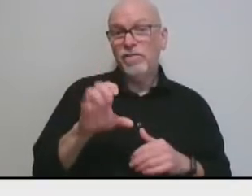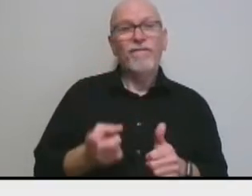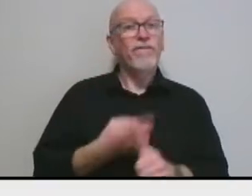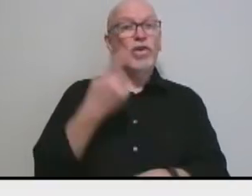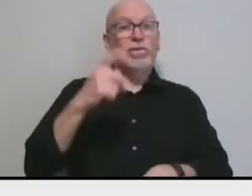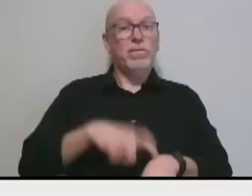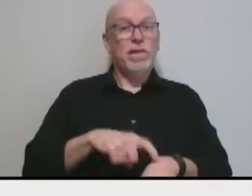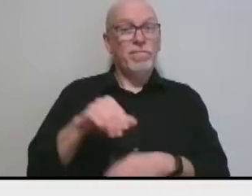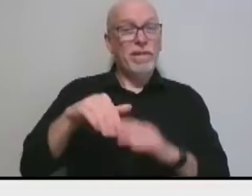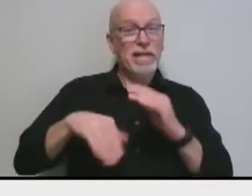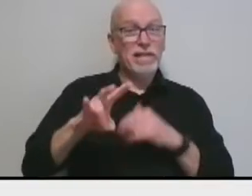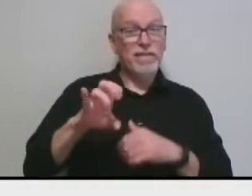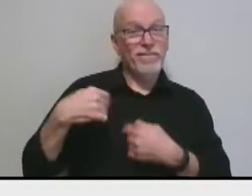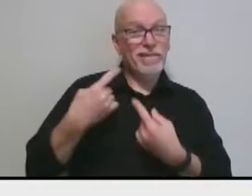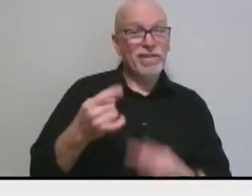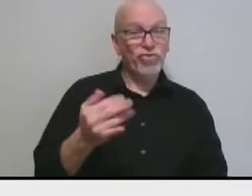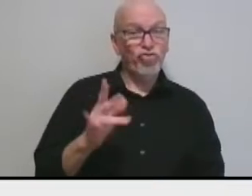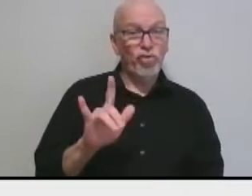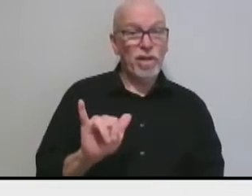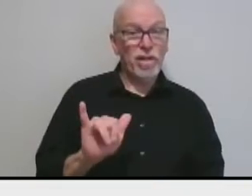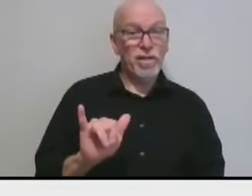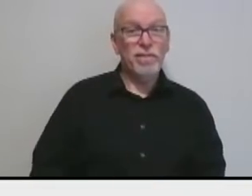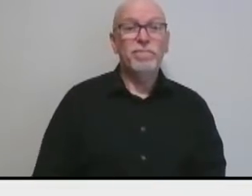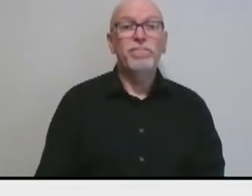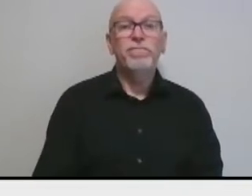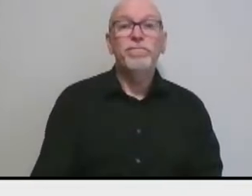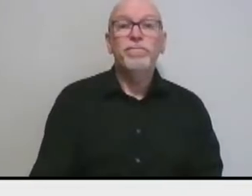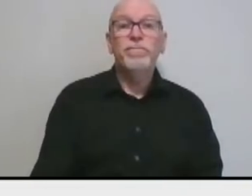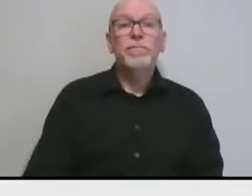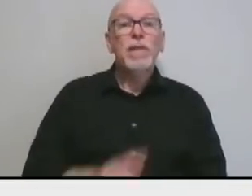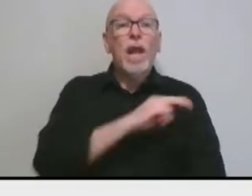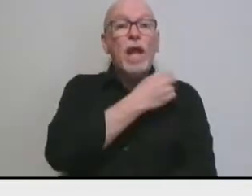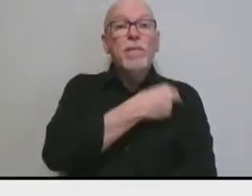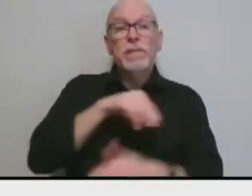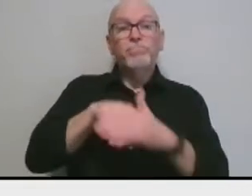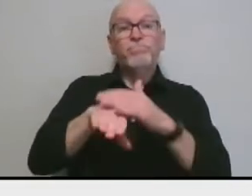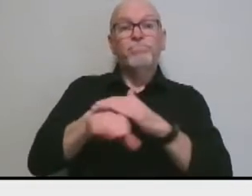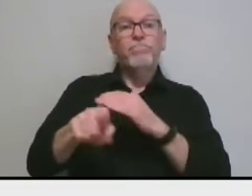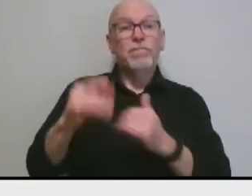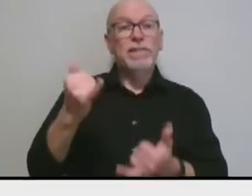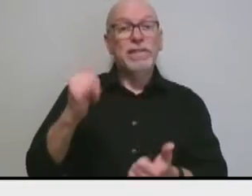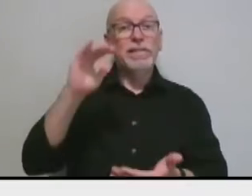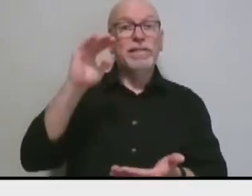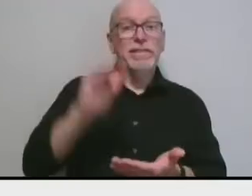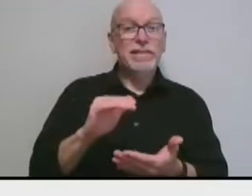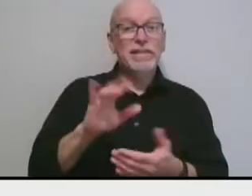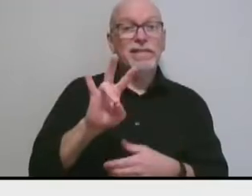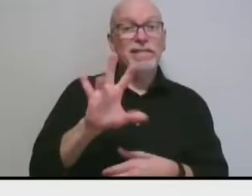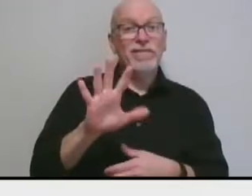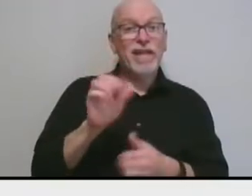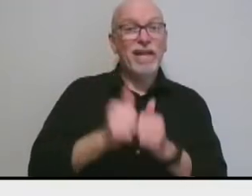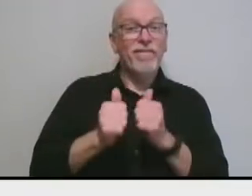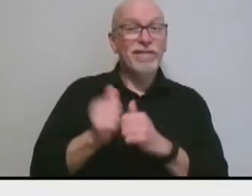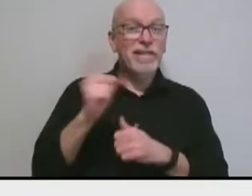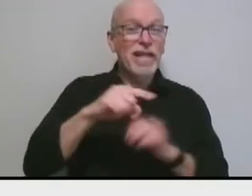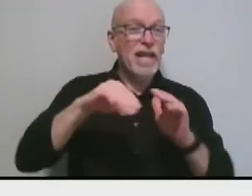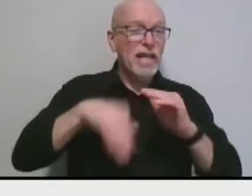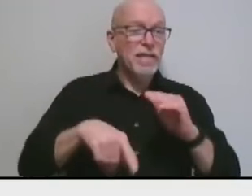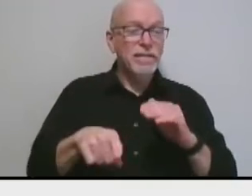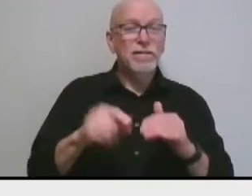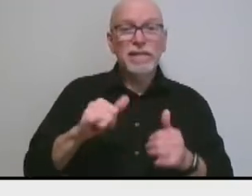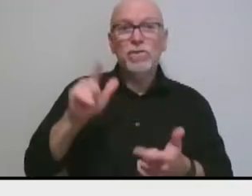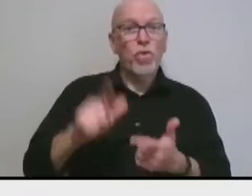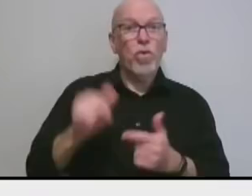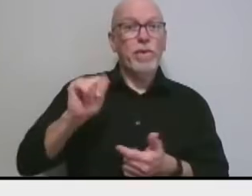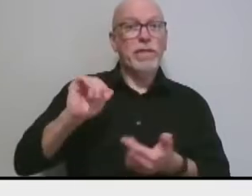time since July. And hospital admissions for COVID have fallen below 75 a day, which is the lowest number we have seen since